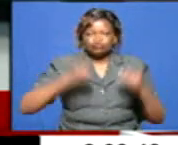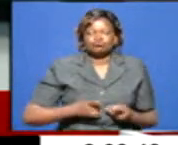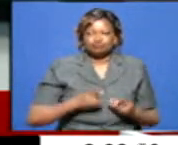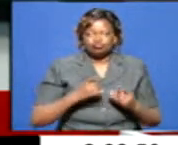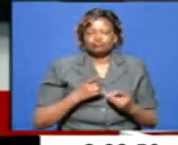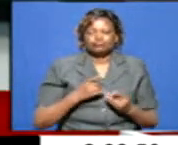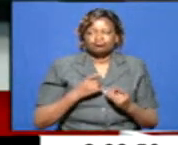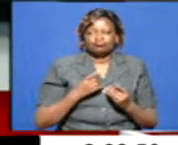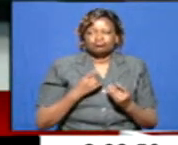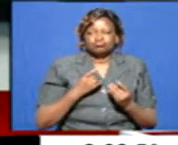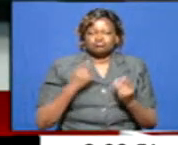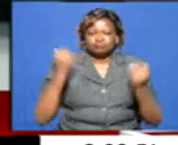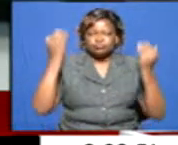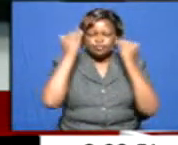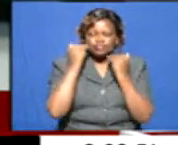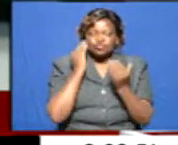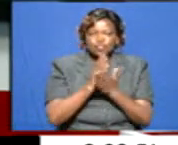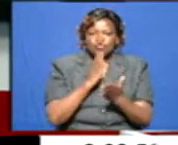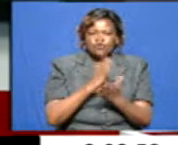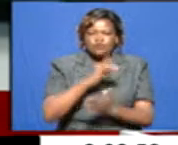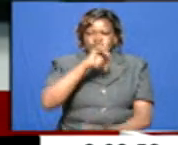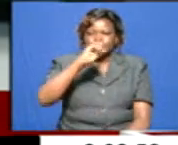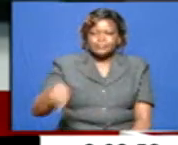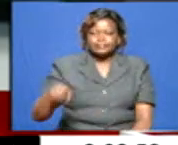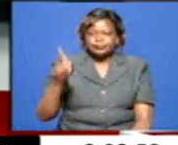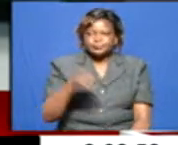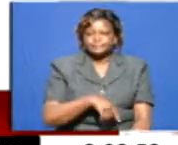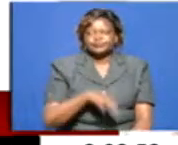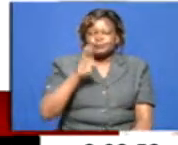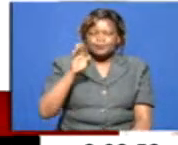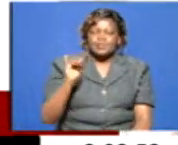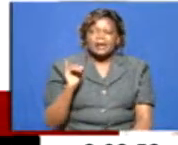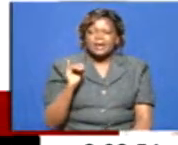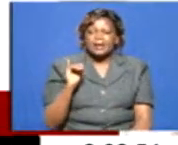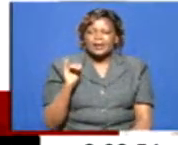court to affirm the nullification of BBI.